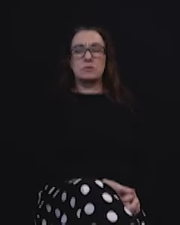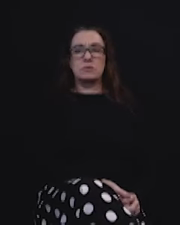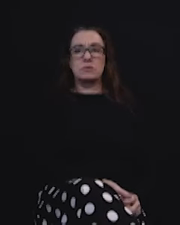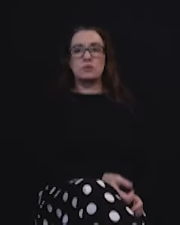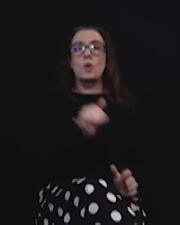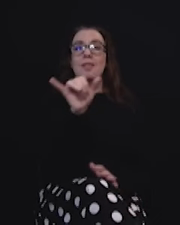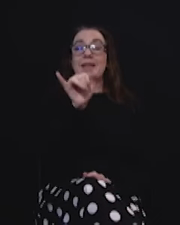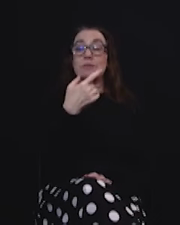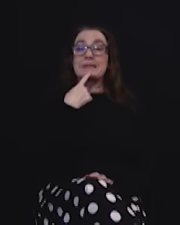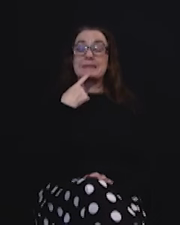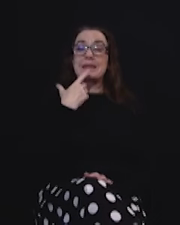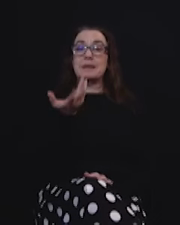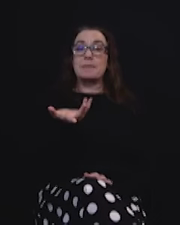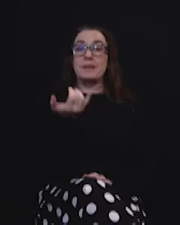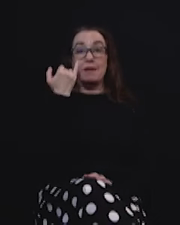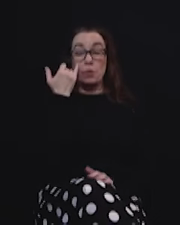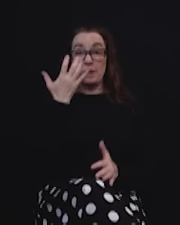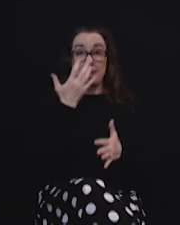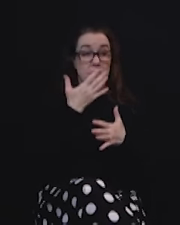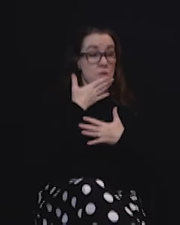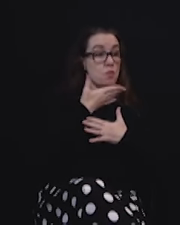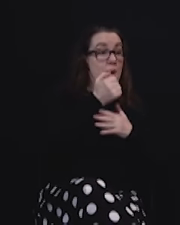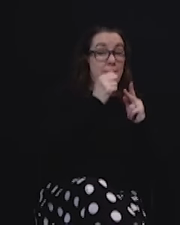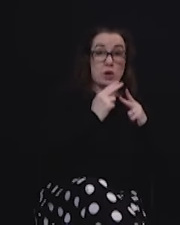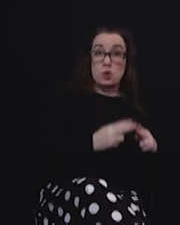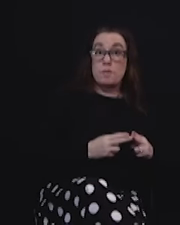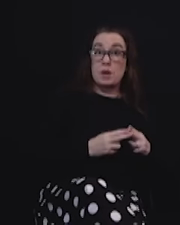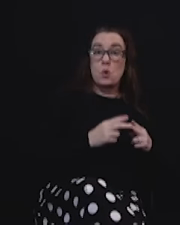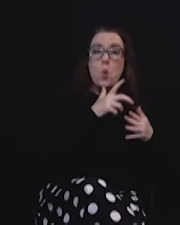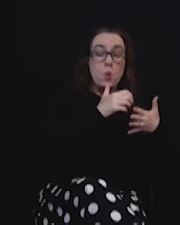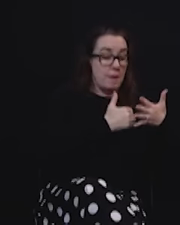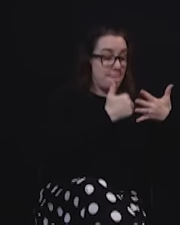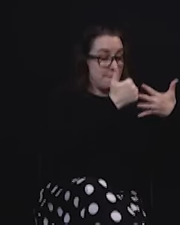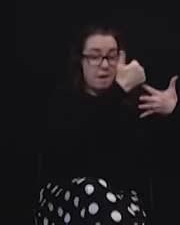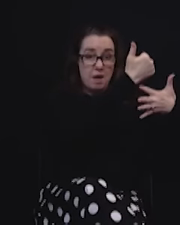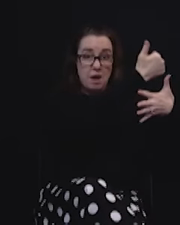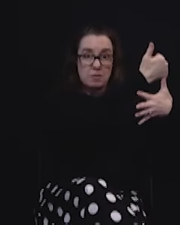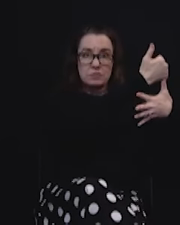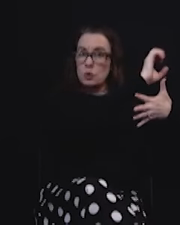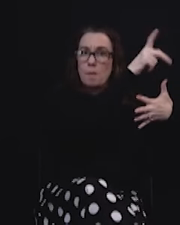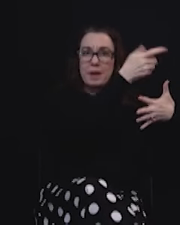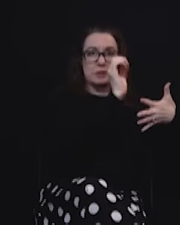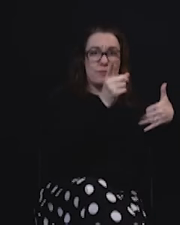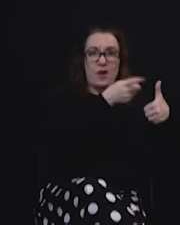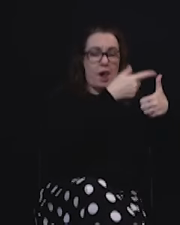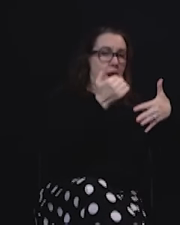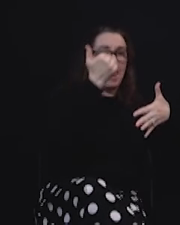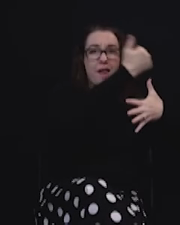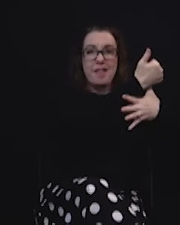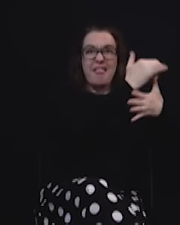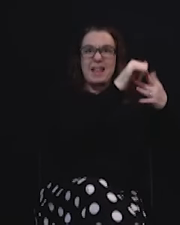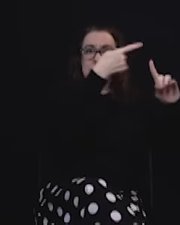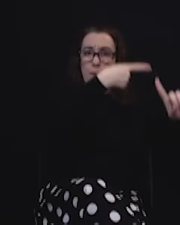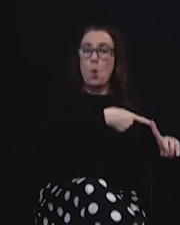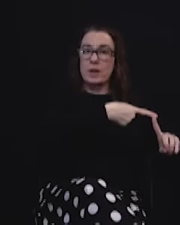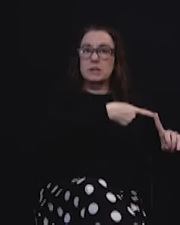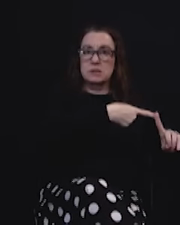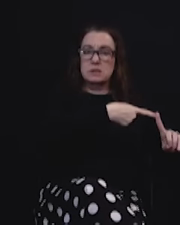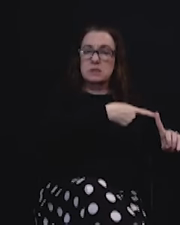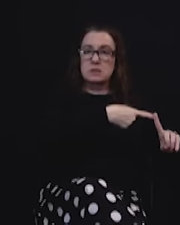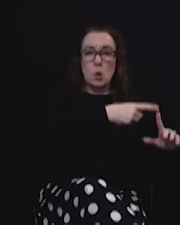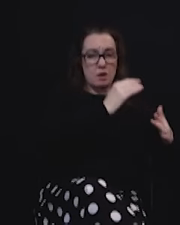So like we said, if you want to be great by human standards, who's above you? Nobody. That's the whole point, isn't it? You're